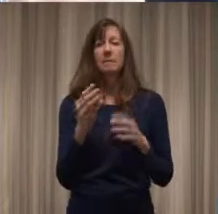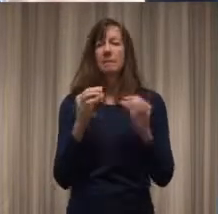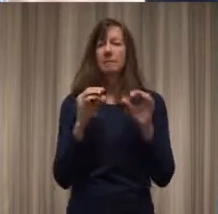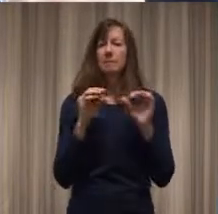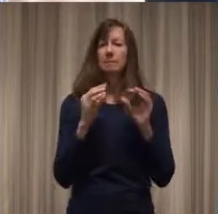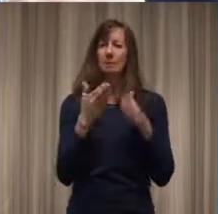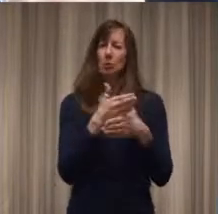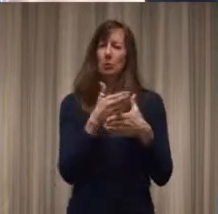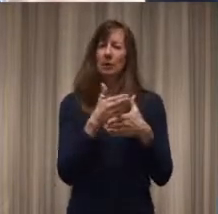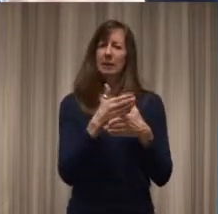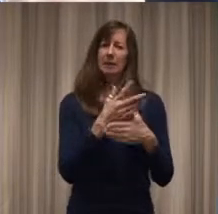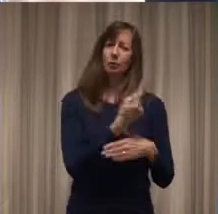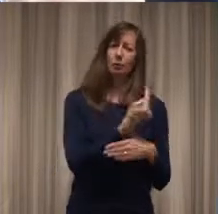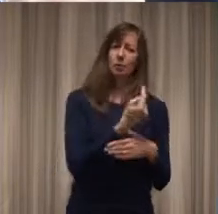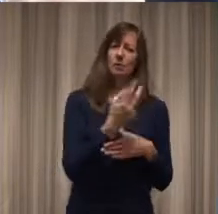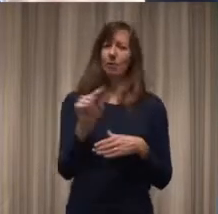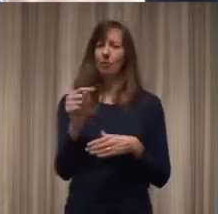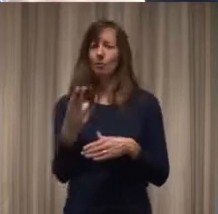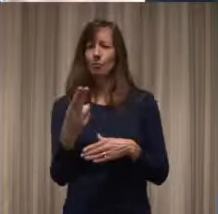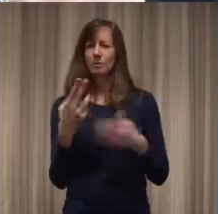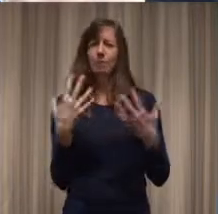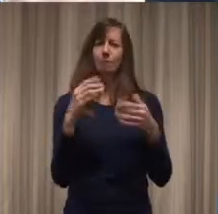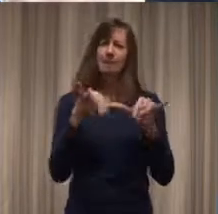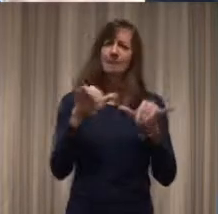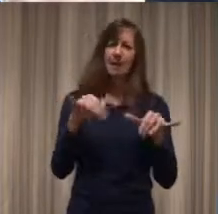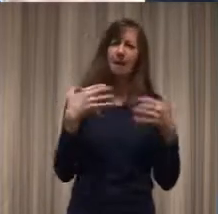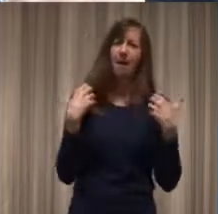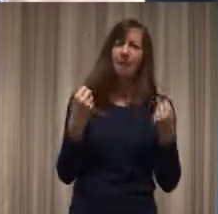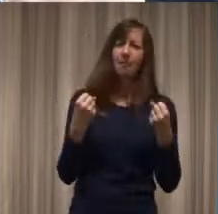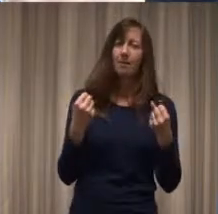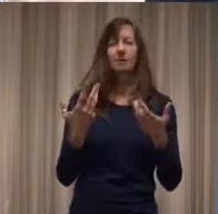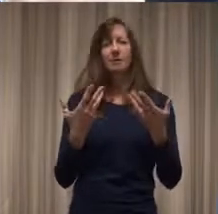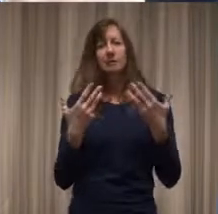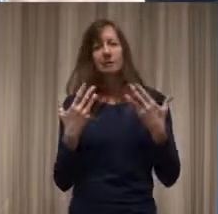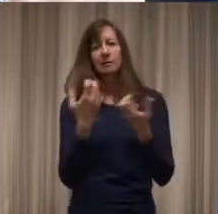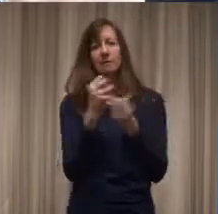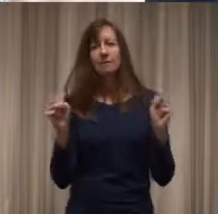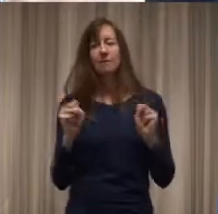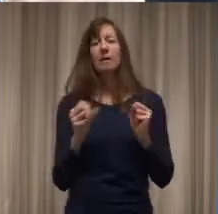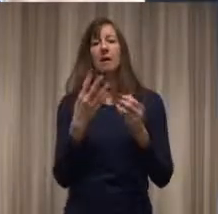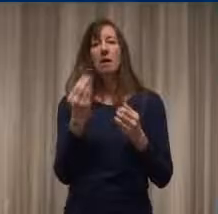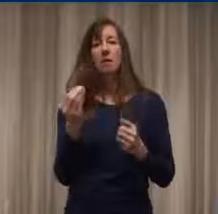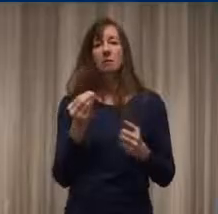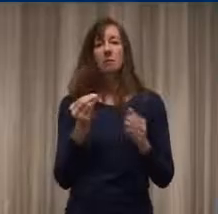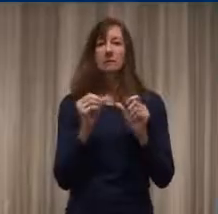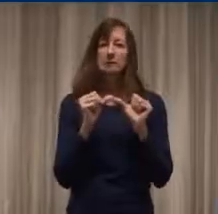remain resilient now into 2021. We will see you in 48 hours.